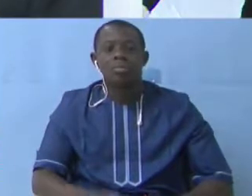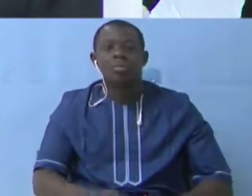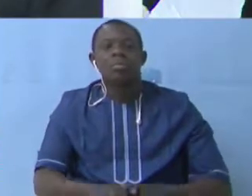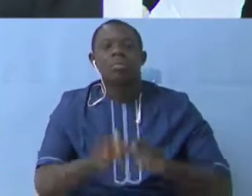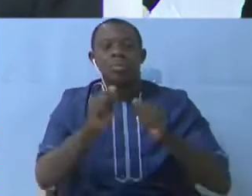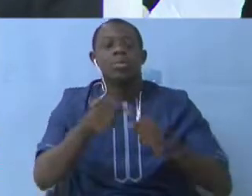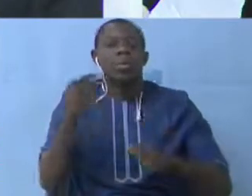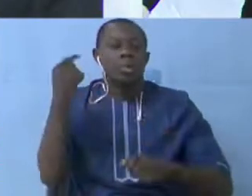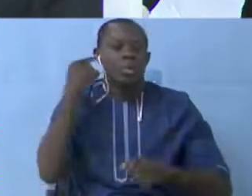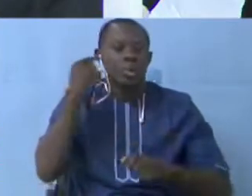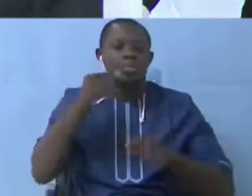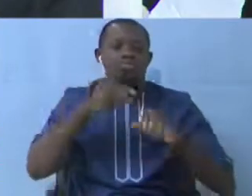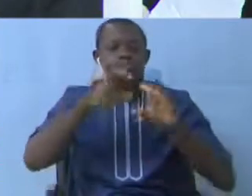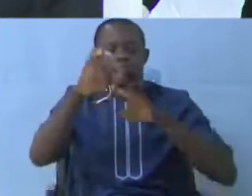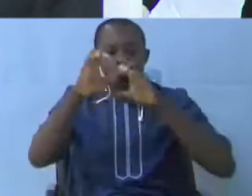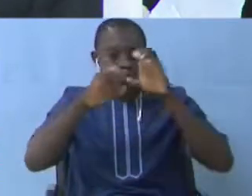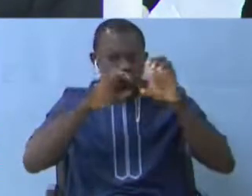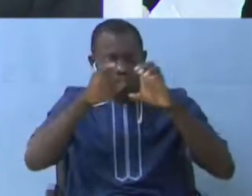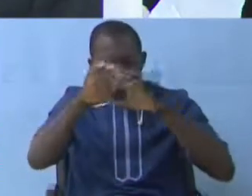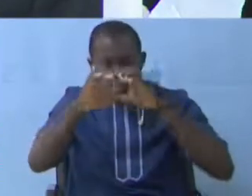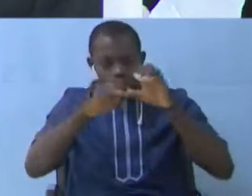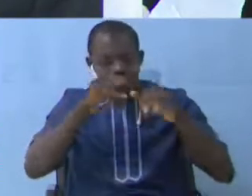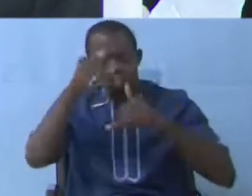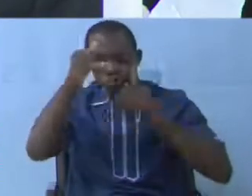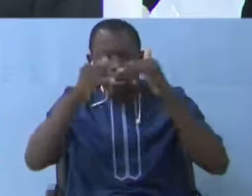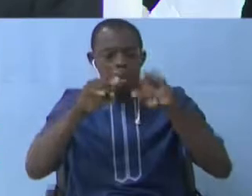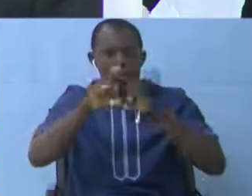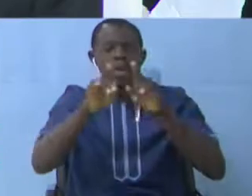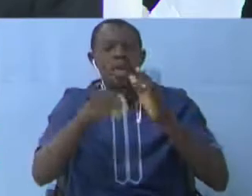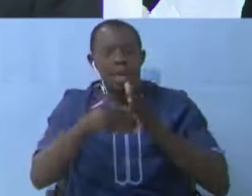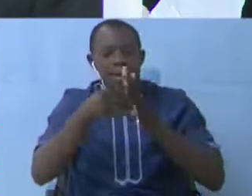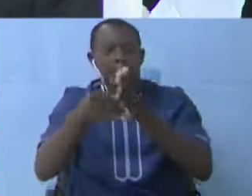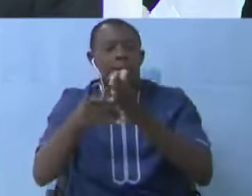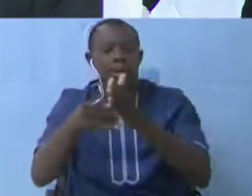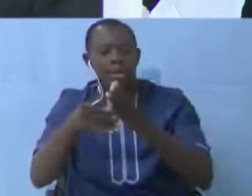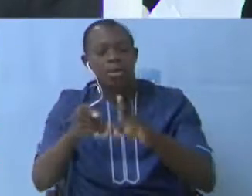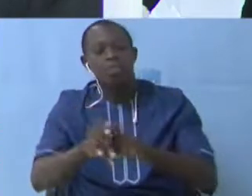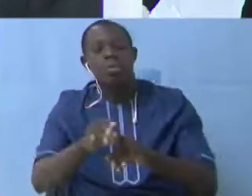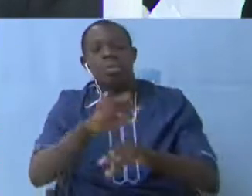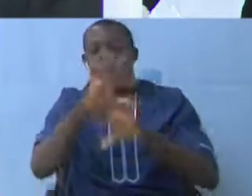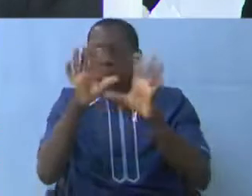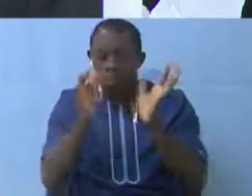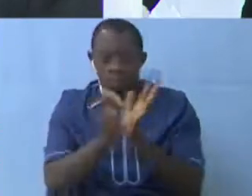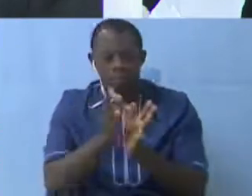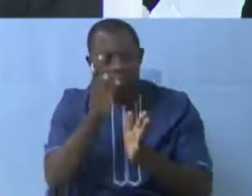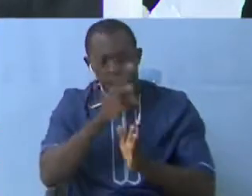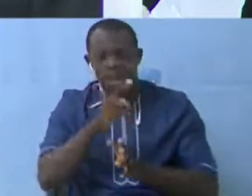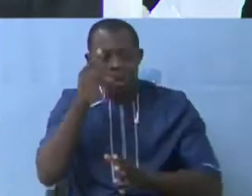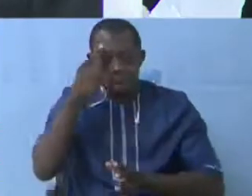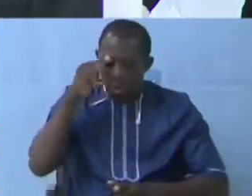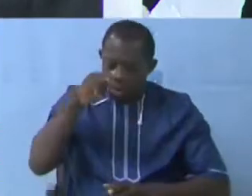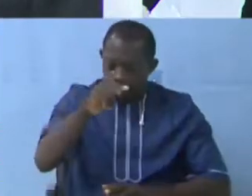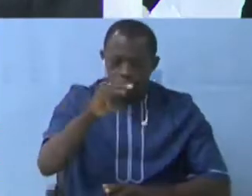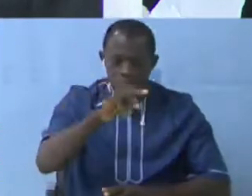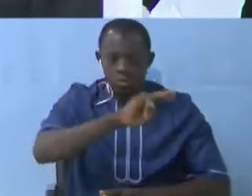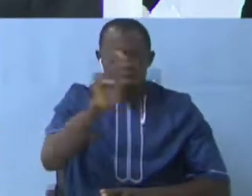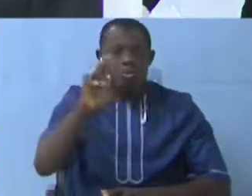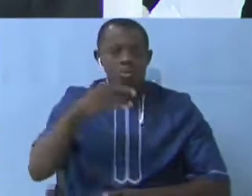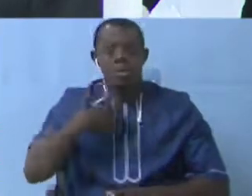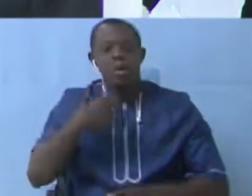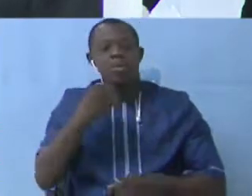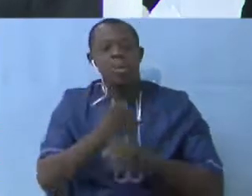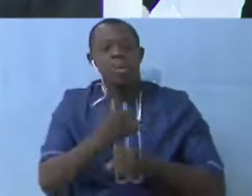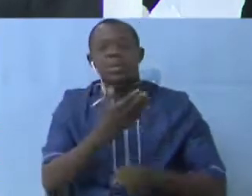loudspeaker every single day, and they were all determined not to ease the